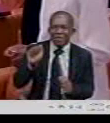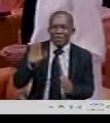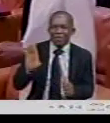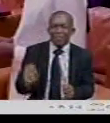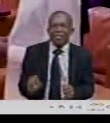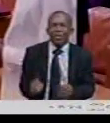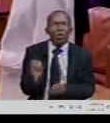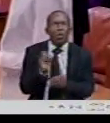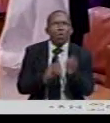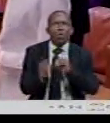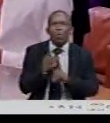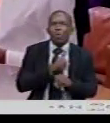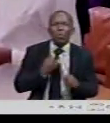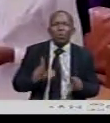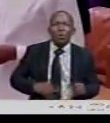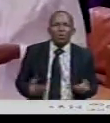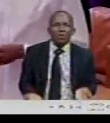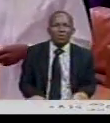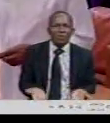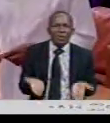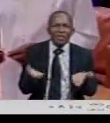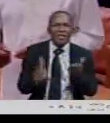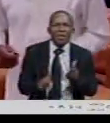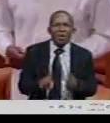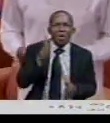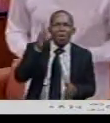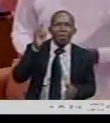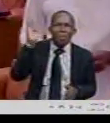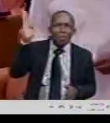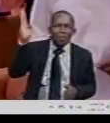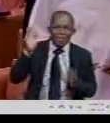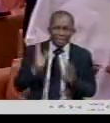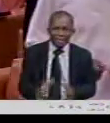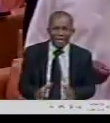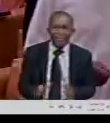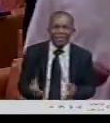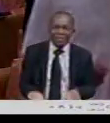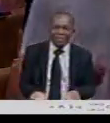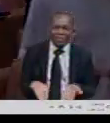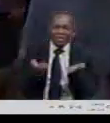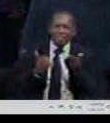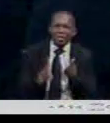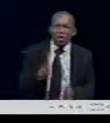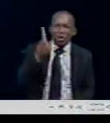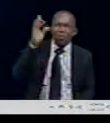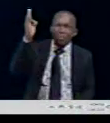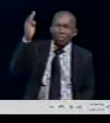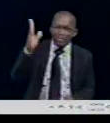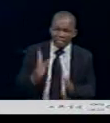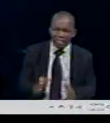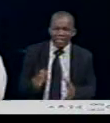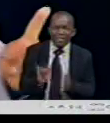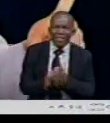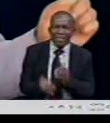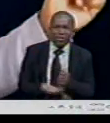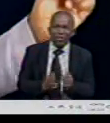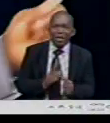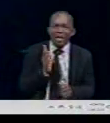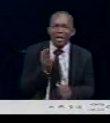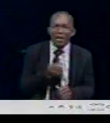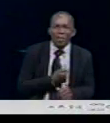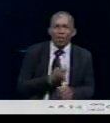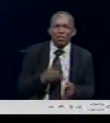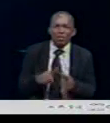Lord, raise ministers. Oh Lord, raise preachers that will be able in every continent, in